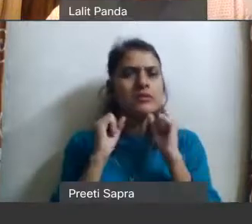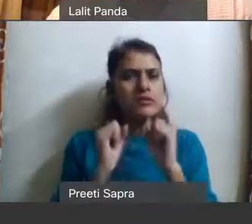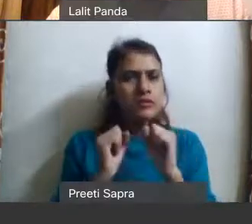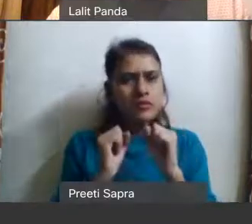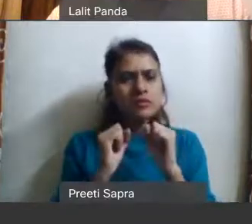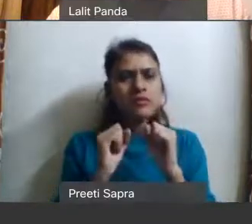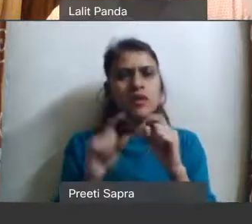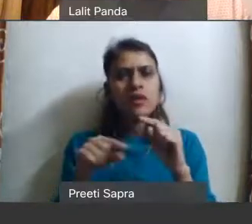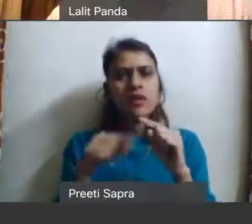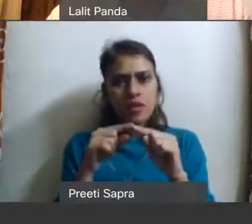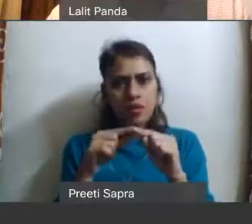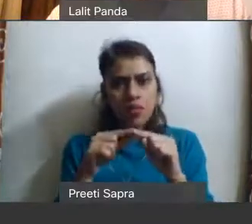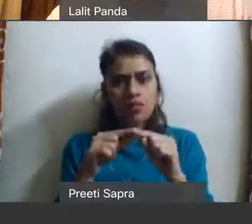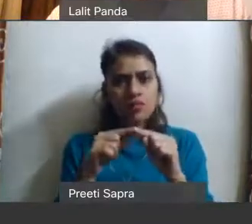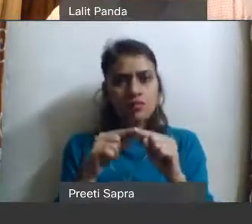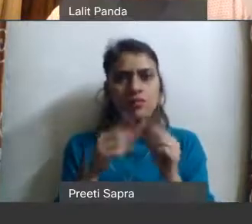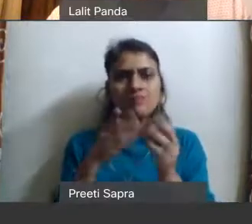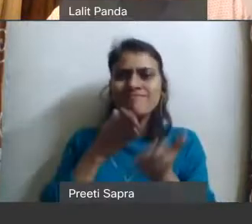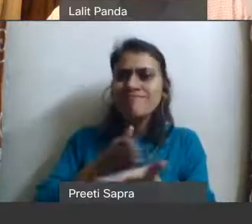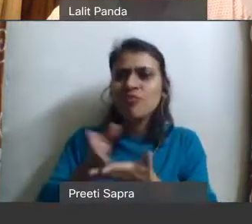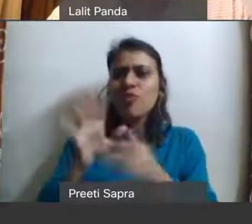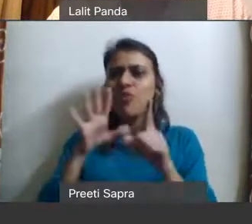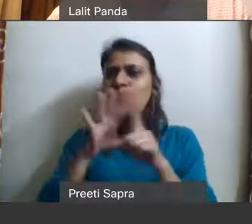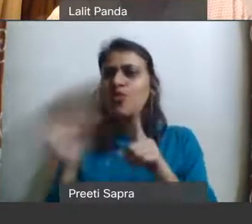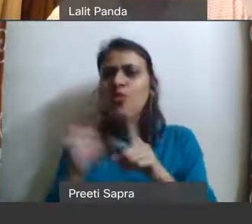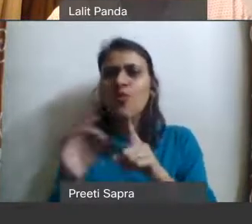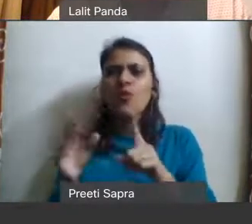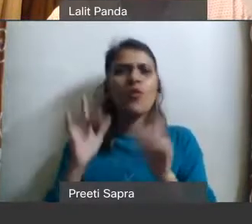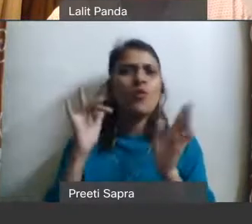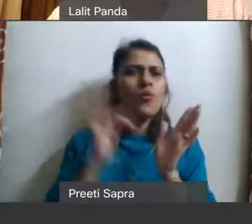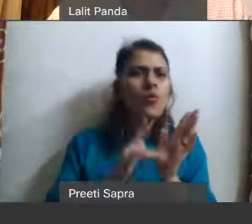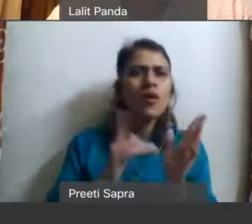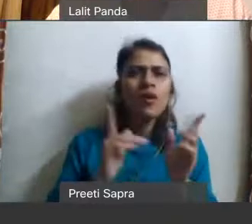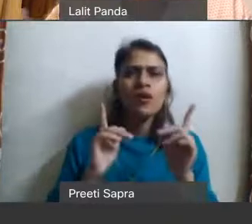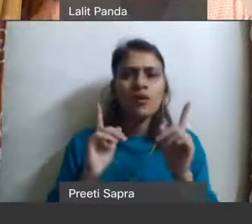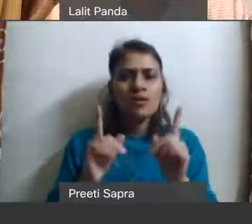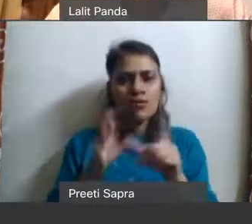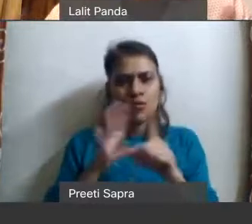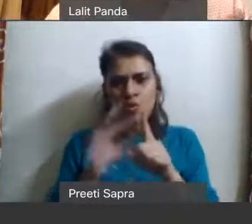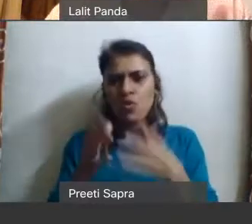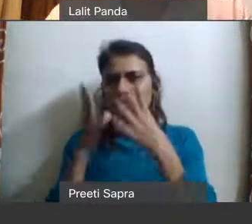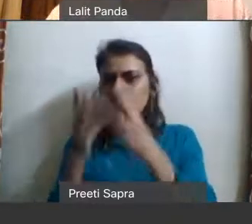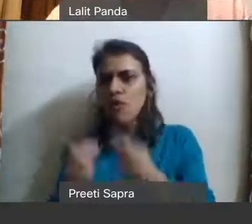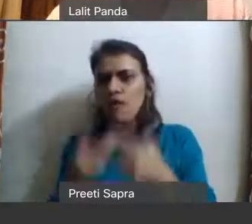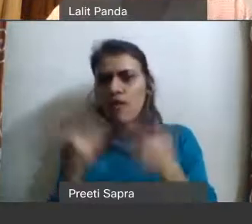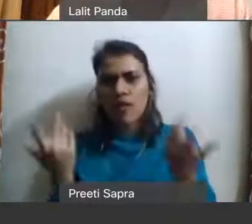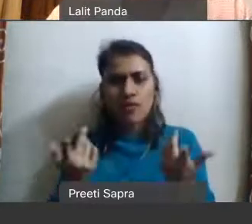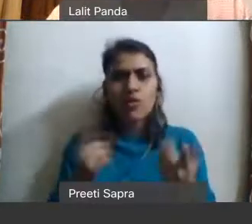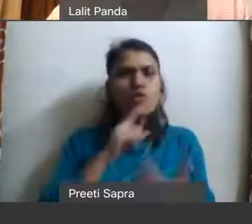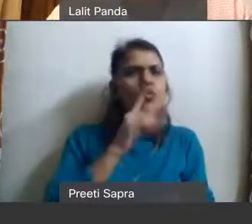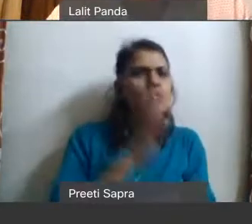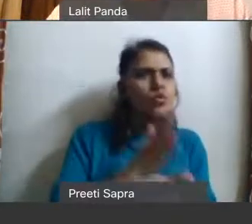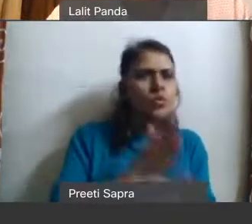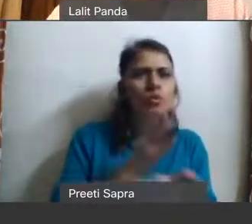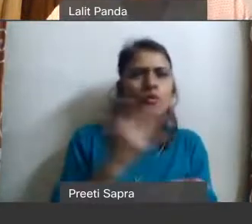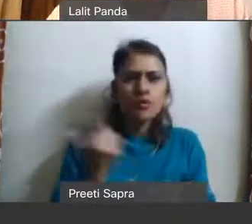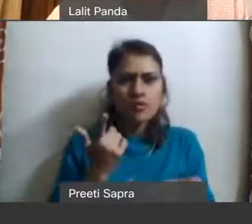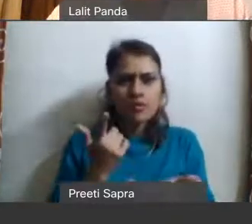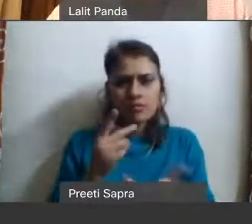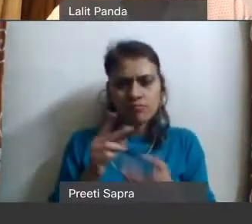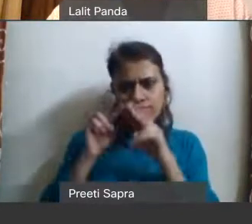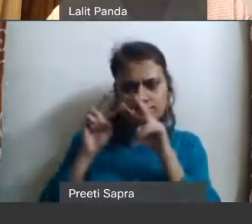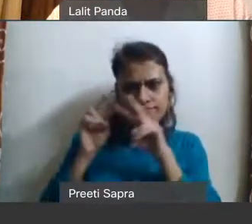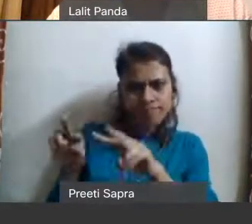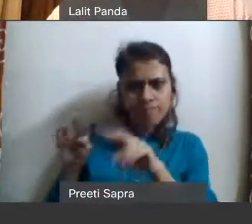where is the burden of proof really going? Where is it being placed when it comes to figuring out? And what kind of facts really should the court be looking